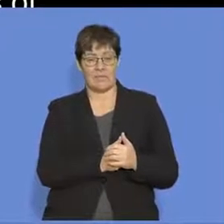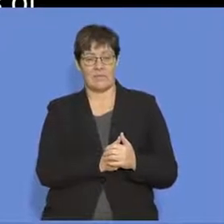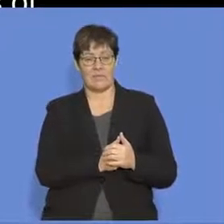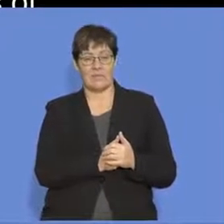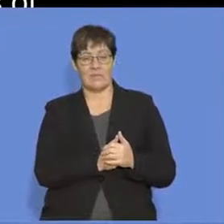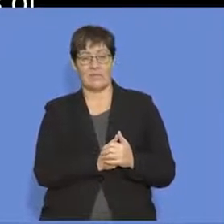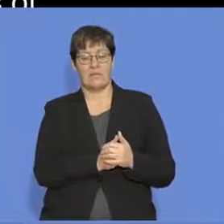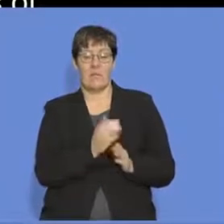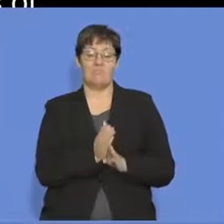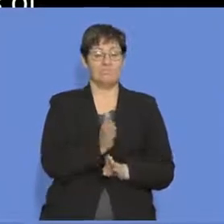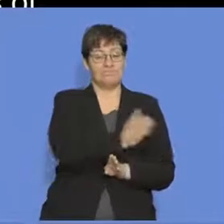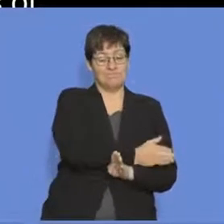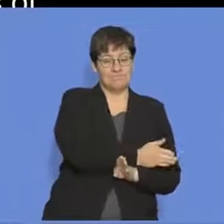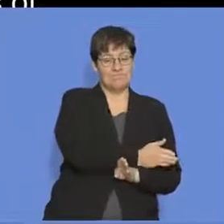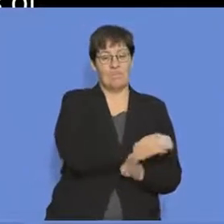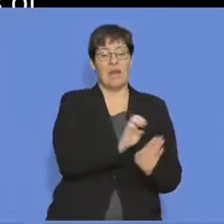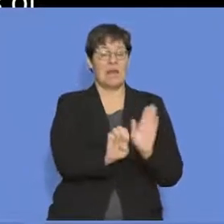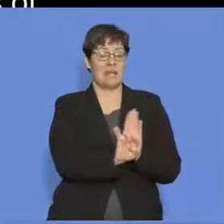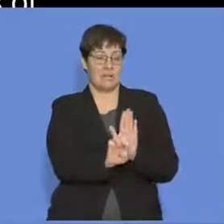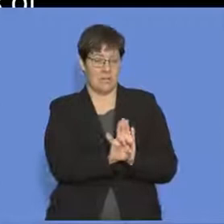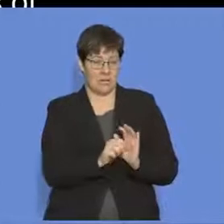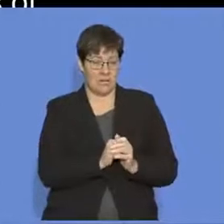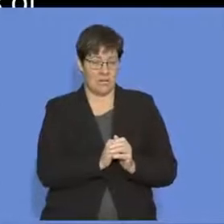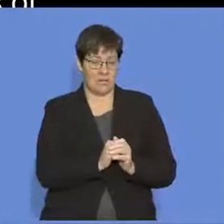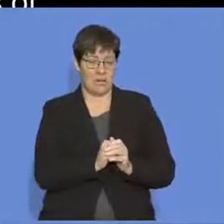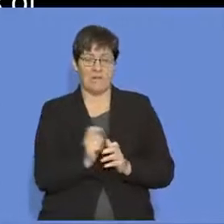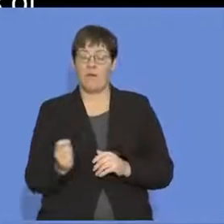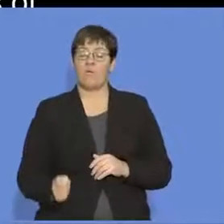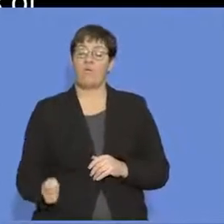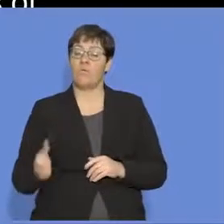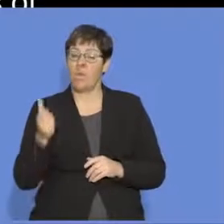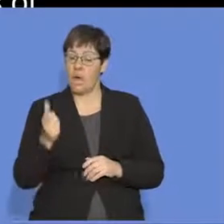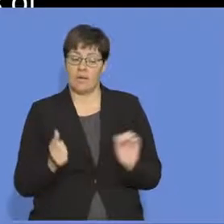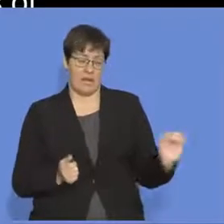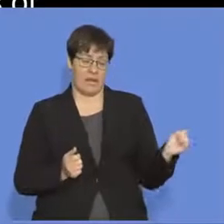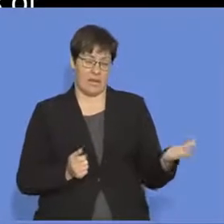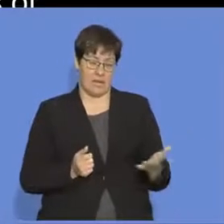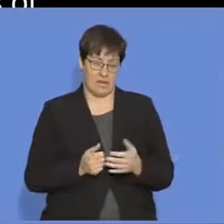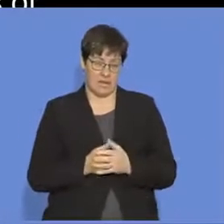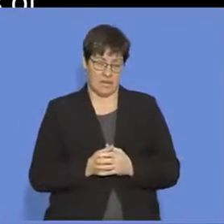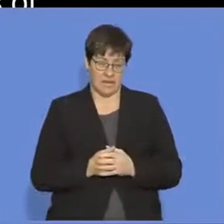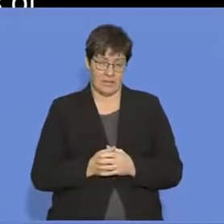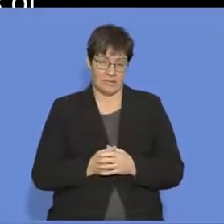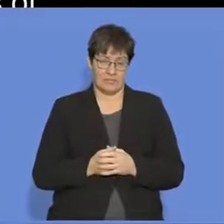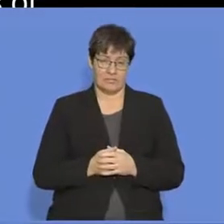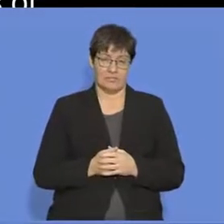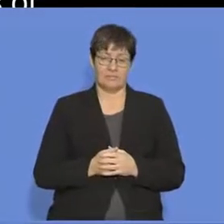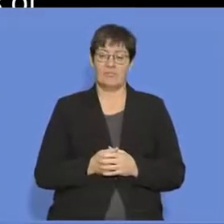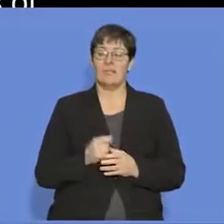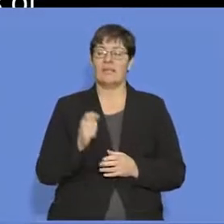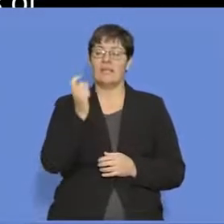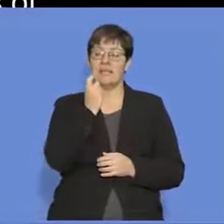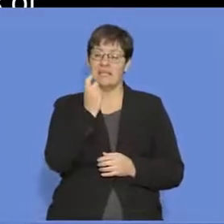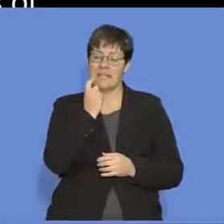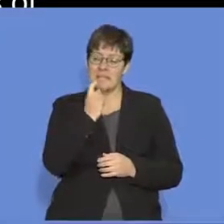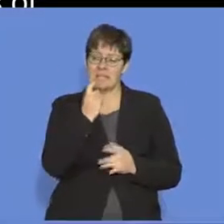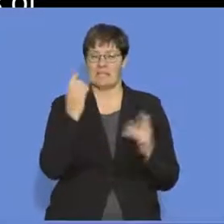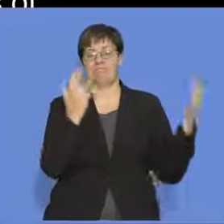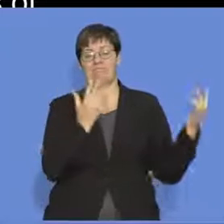our previous example had a coin and a die. We can